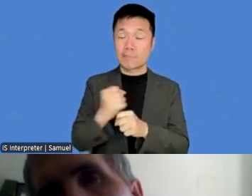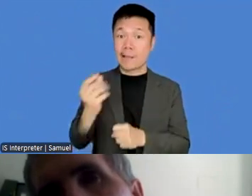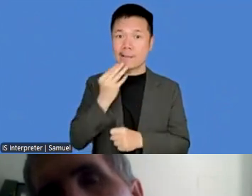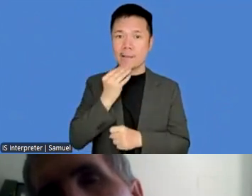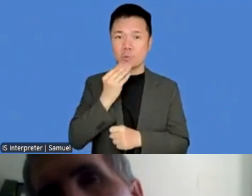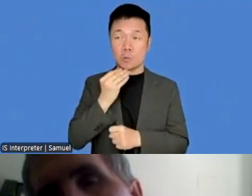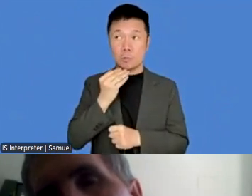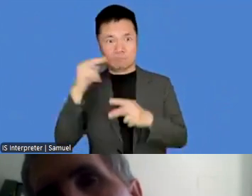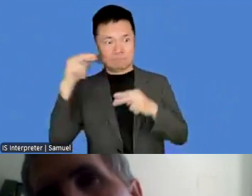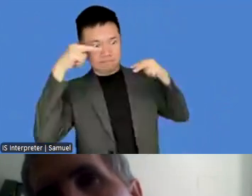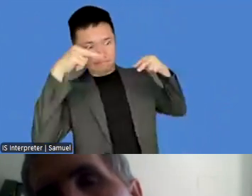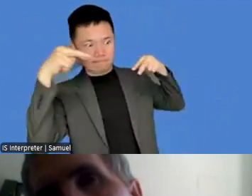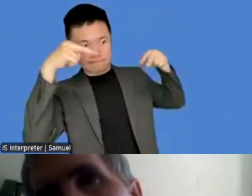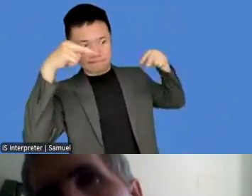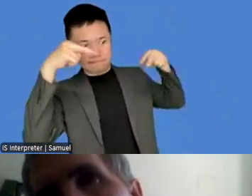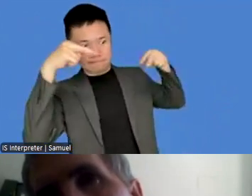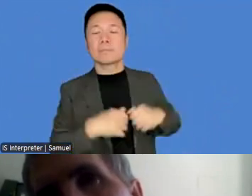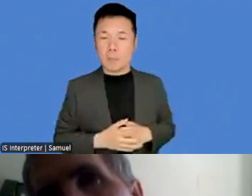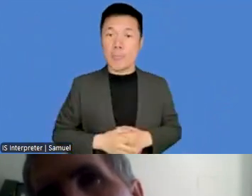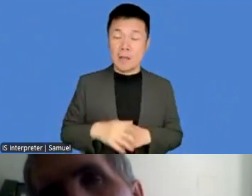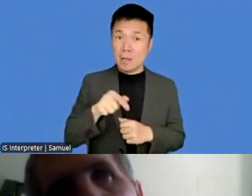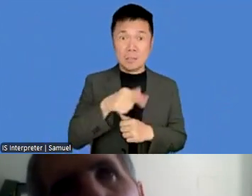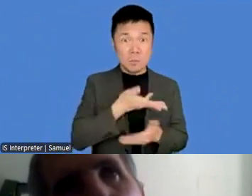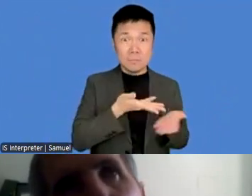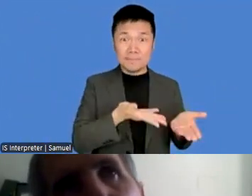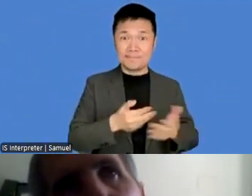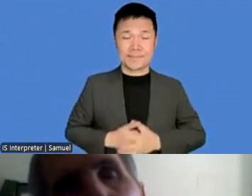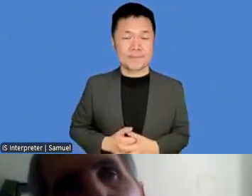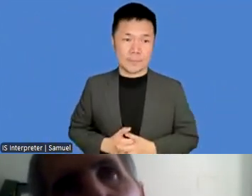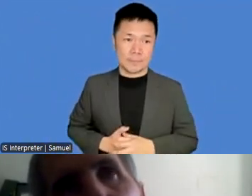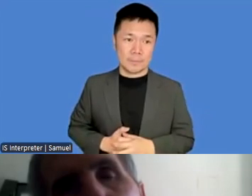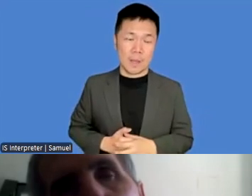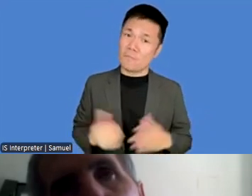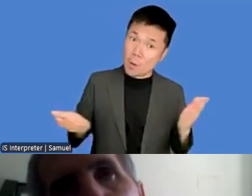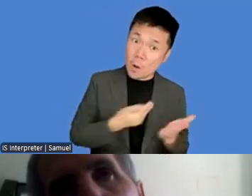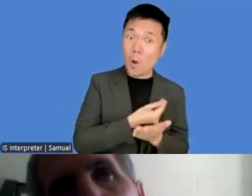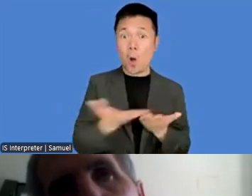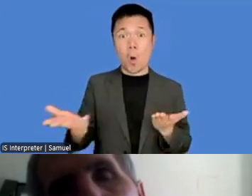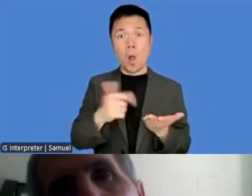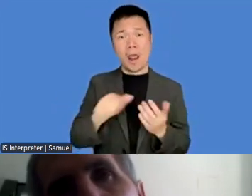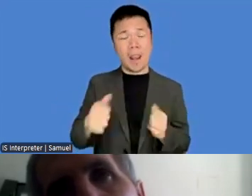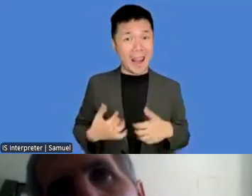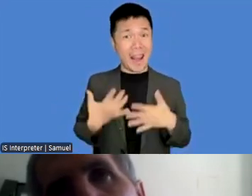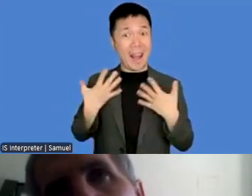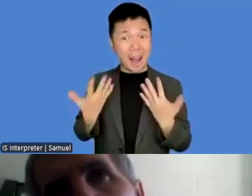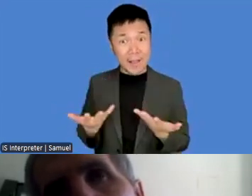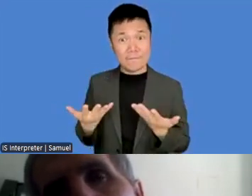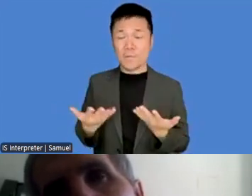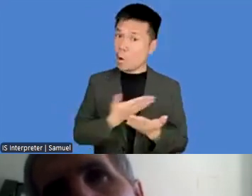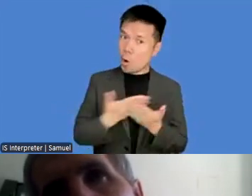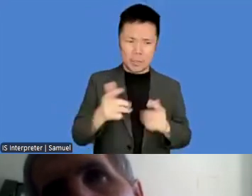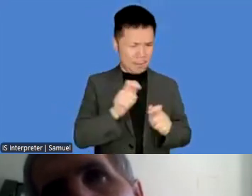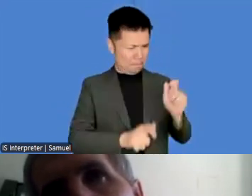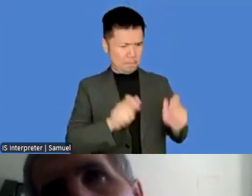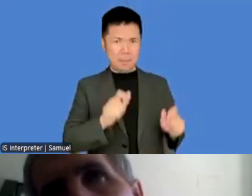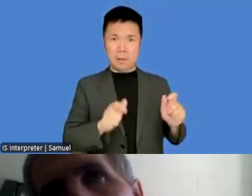this situation, of course, influence all the aspects of the life for the entire population